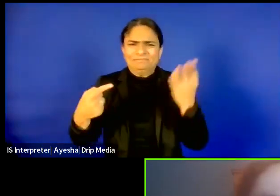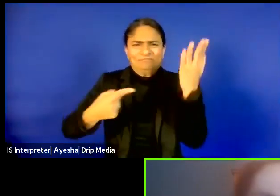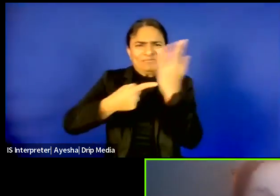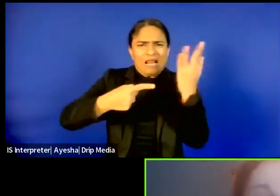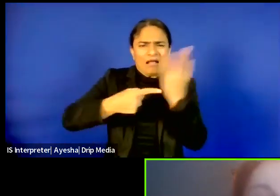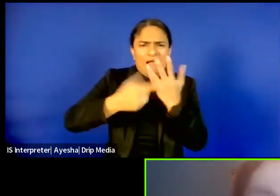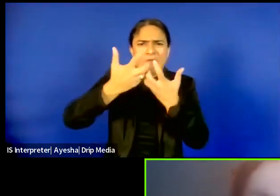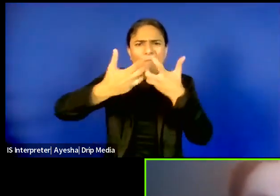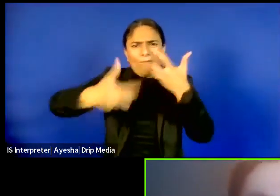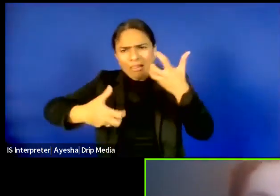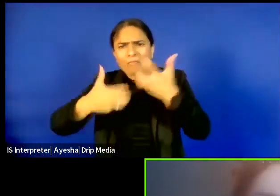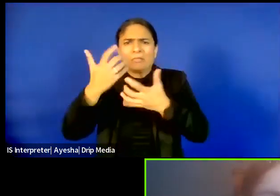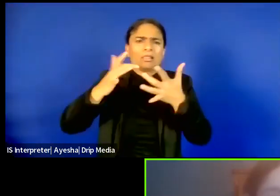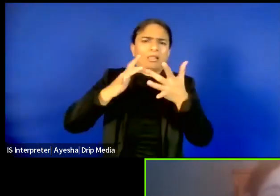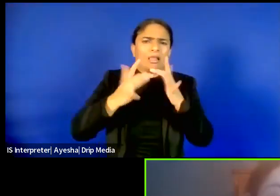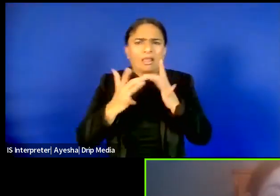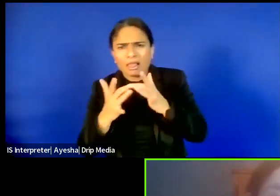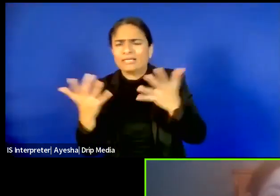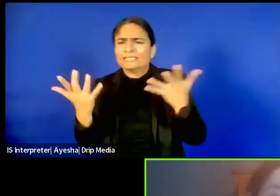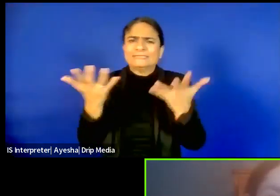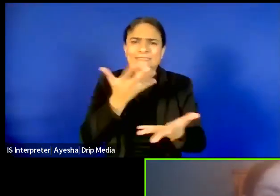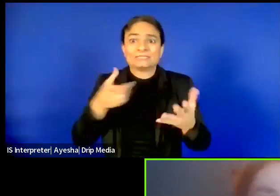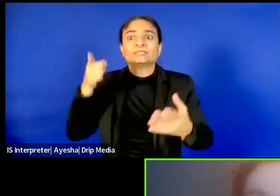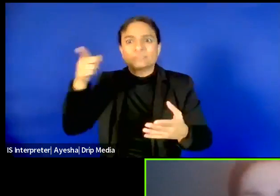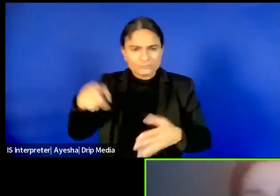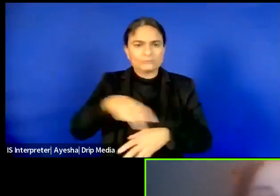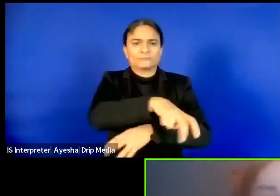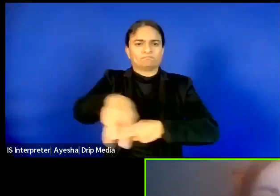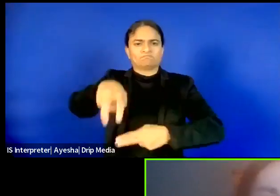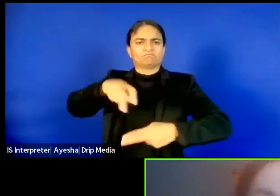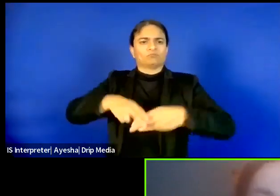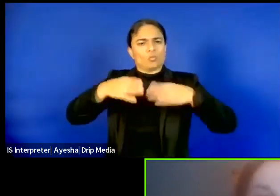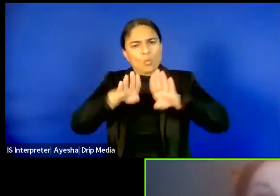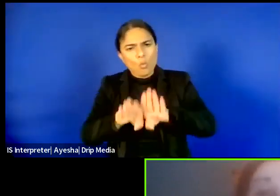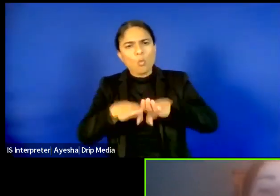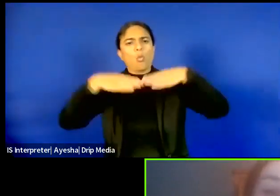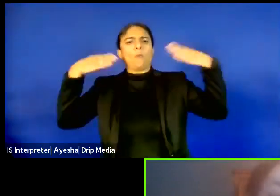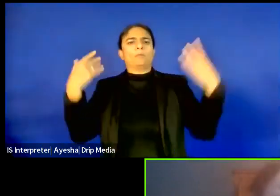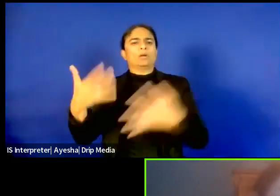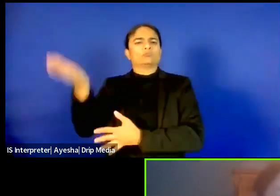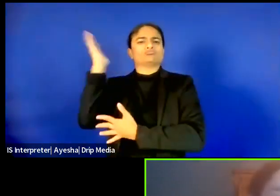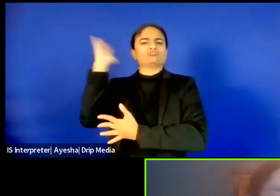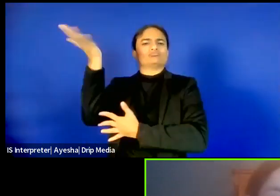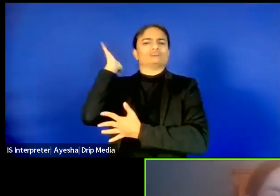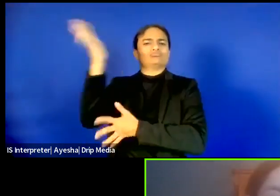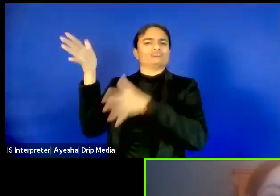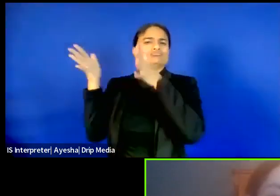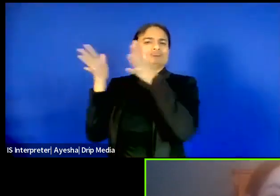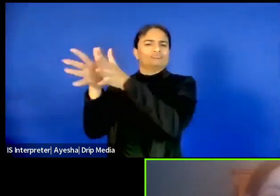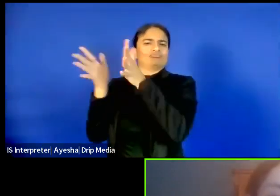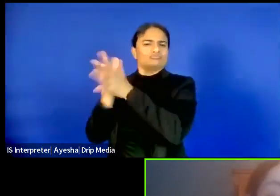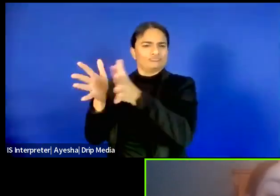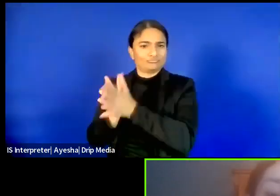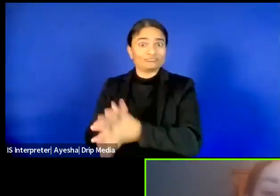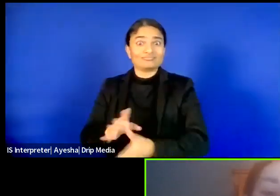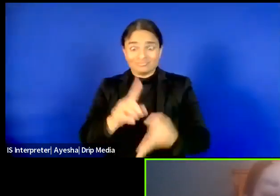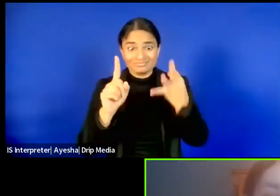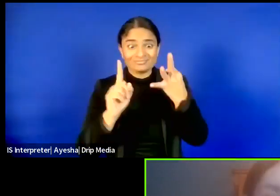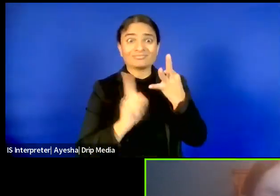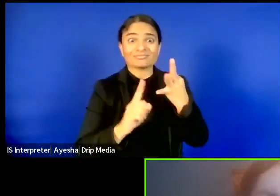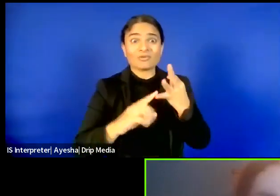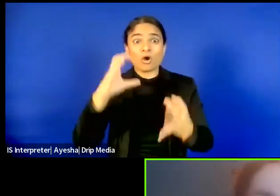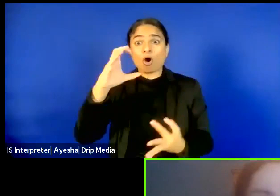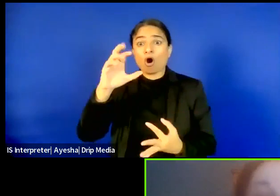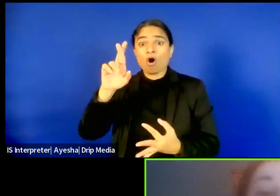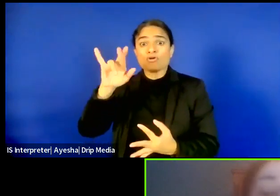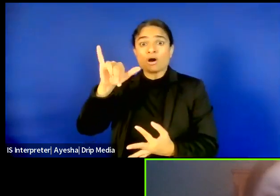a former rapporteur of persons with disabilities at the UN, and now the current executive director of Disability